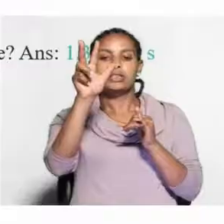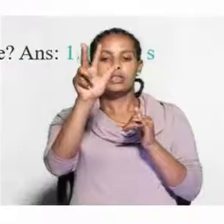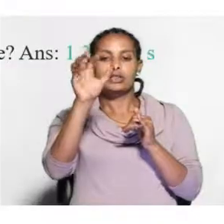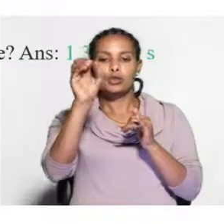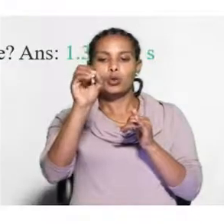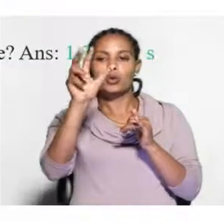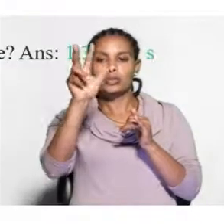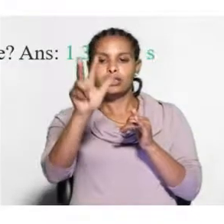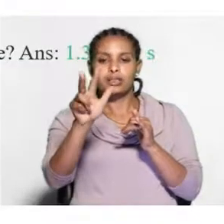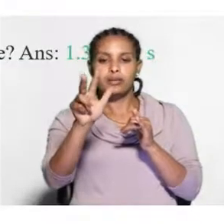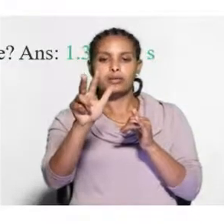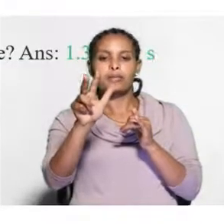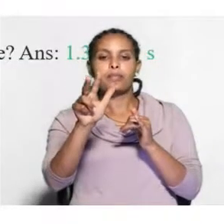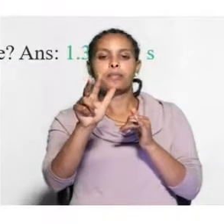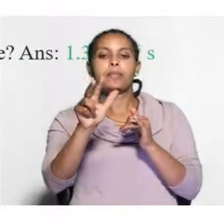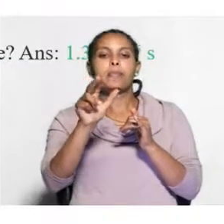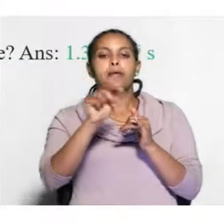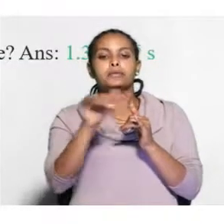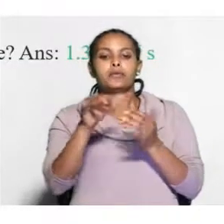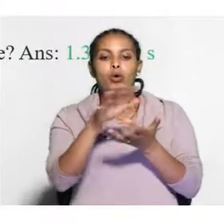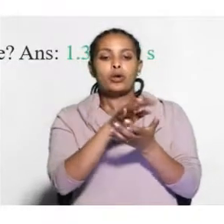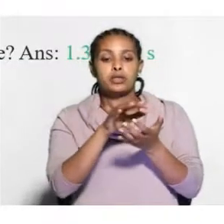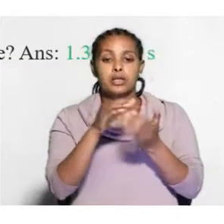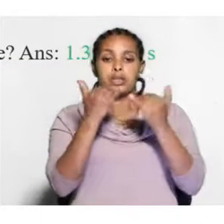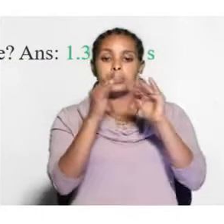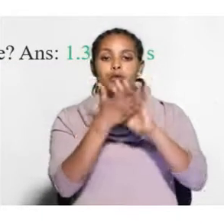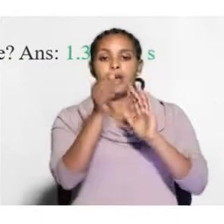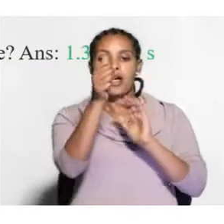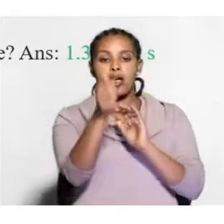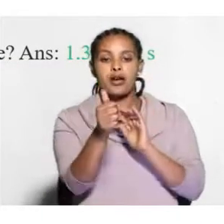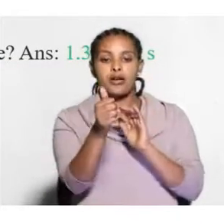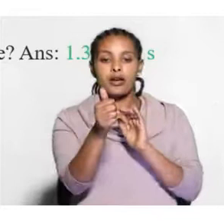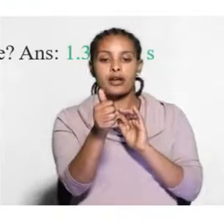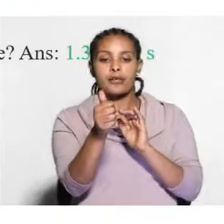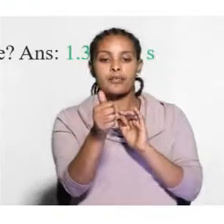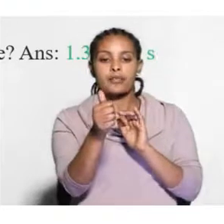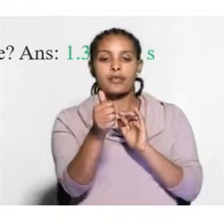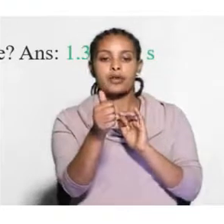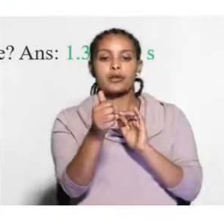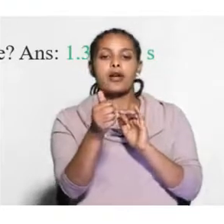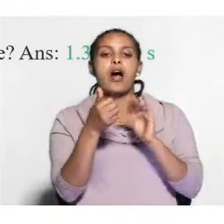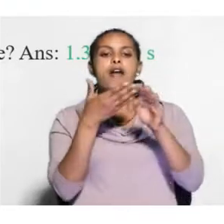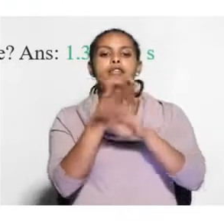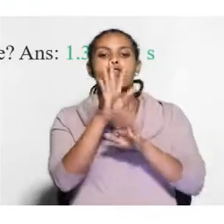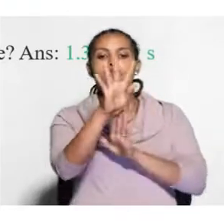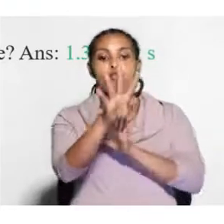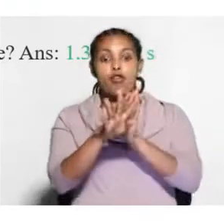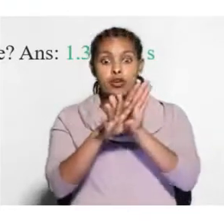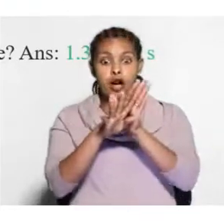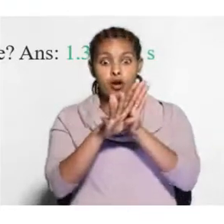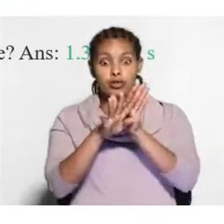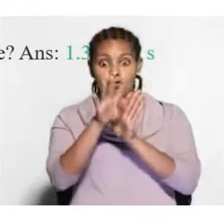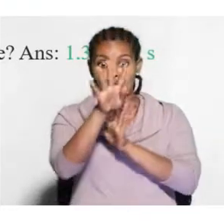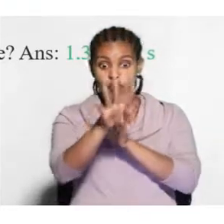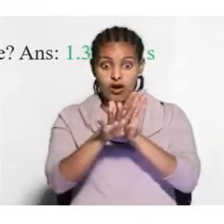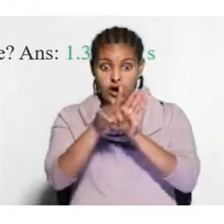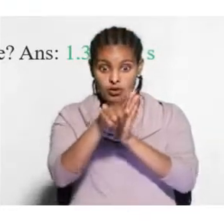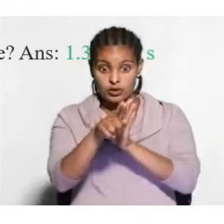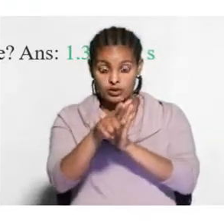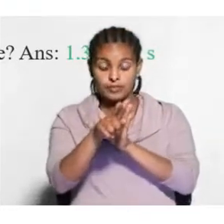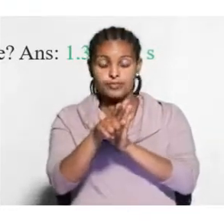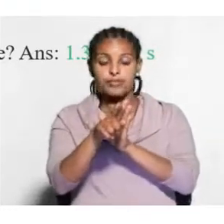2.303. Solving for concentration of M. Concentration of M after 4 hours equal